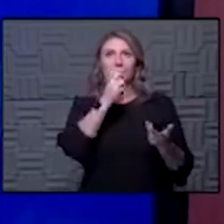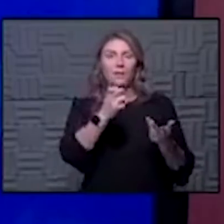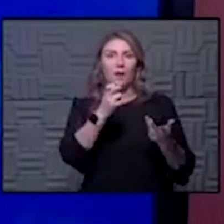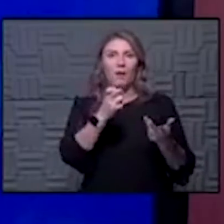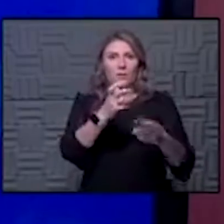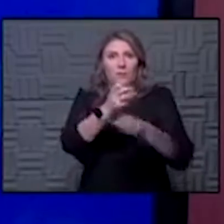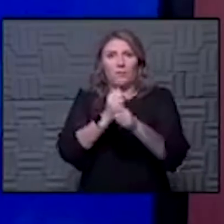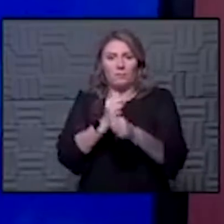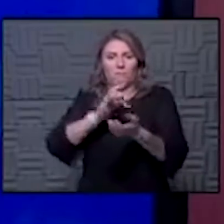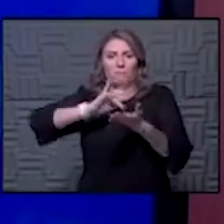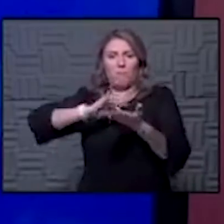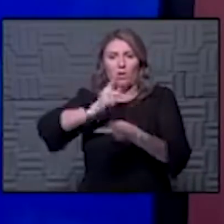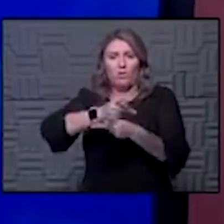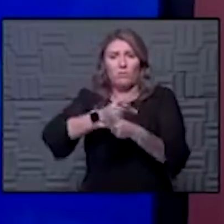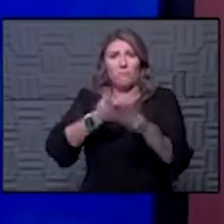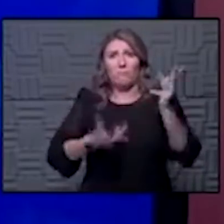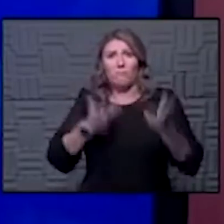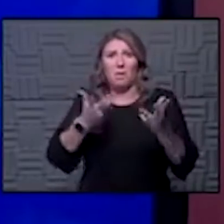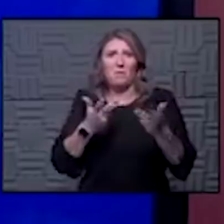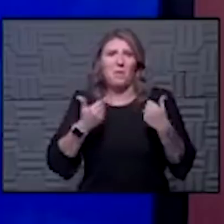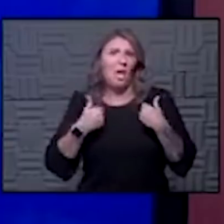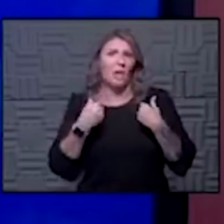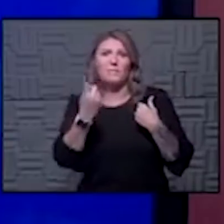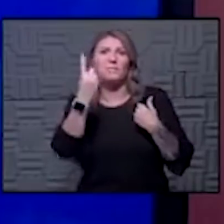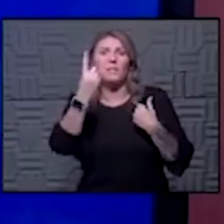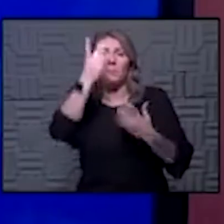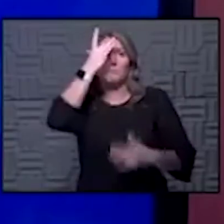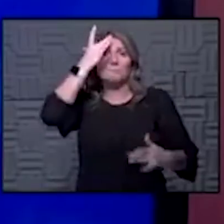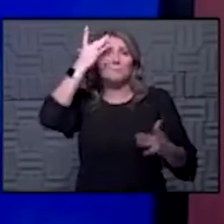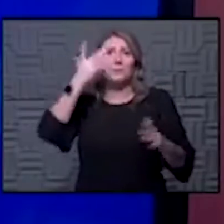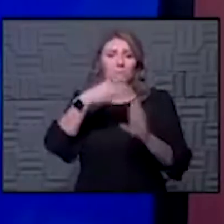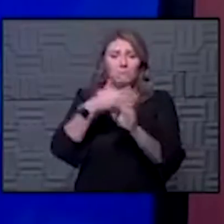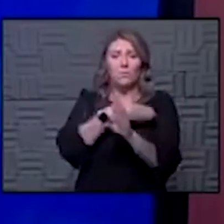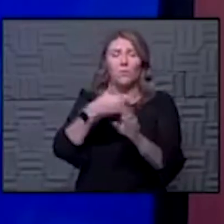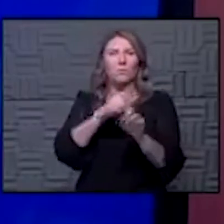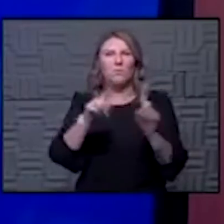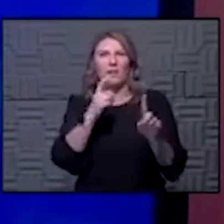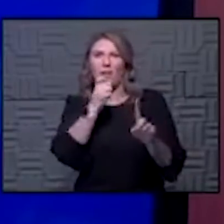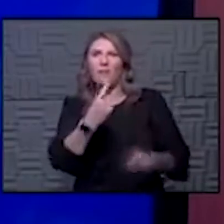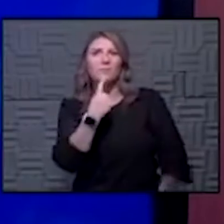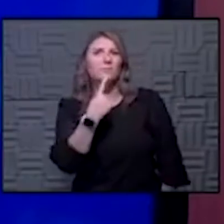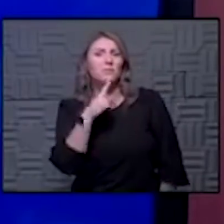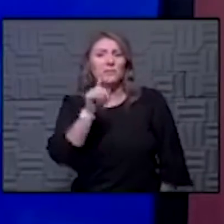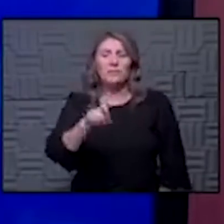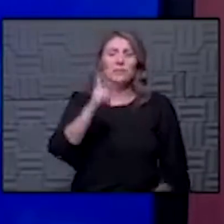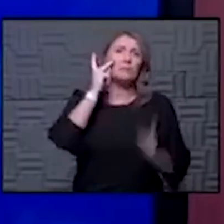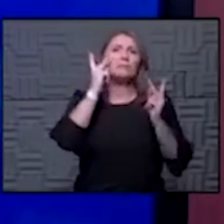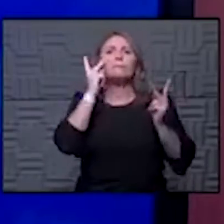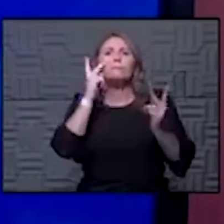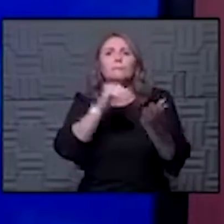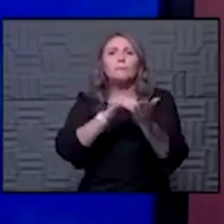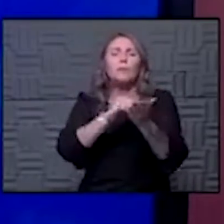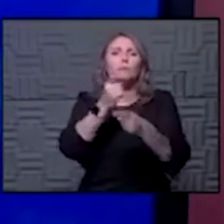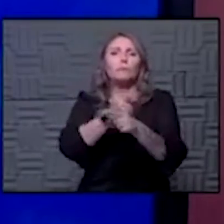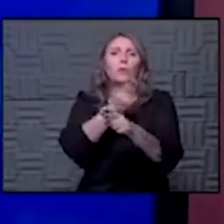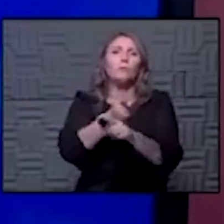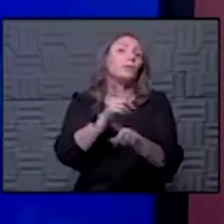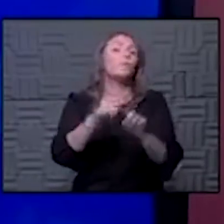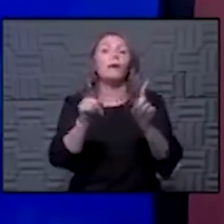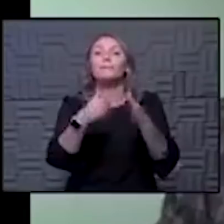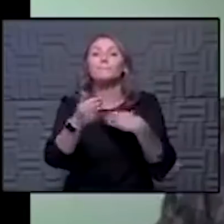sought medical care and might have some degree of underlying disease, but not significant enough that they've needed to see the doctor for it regularly. Either way, healthy